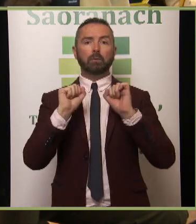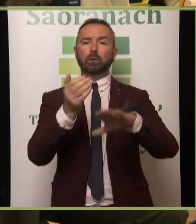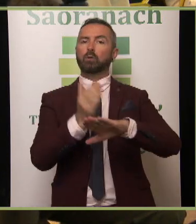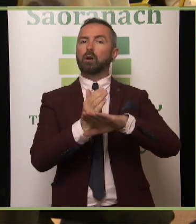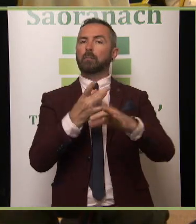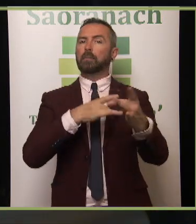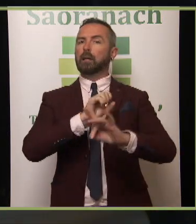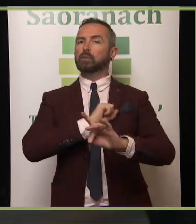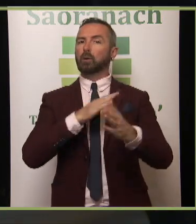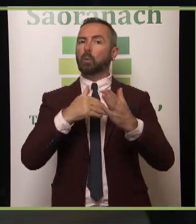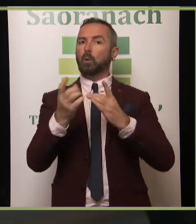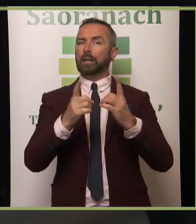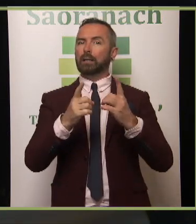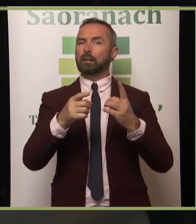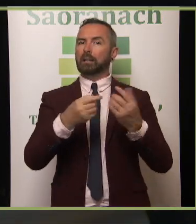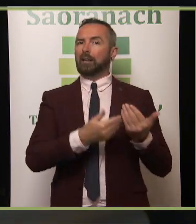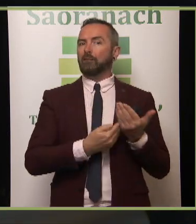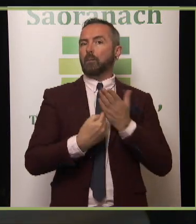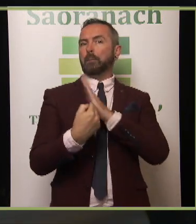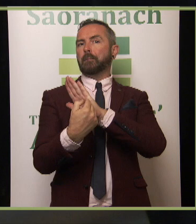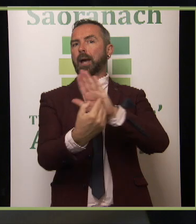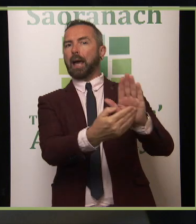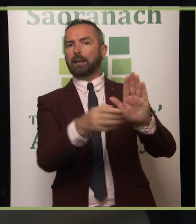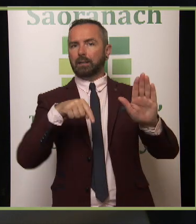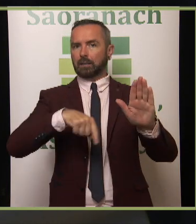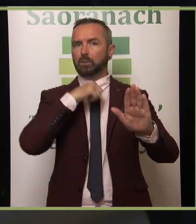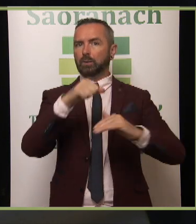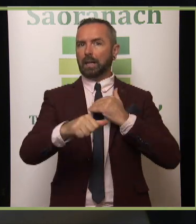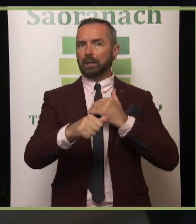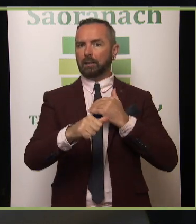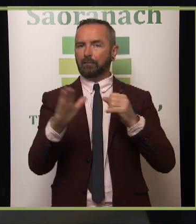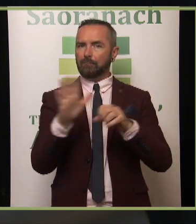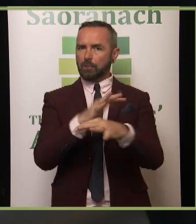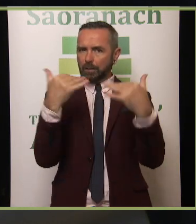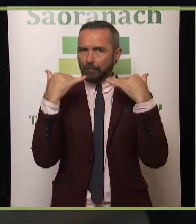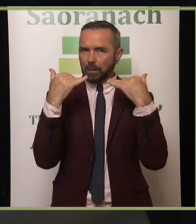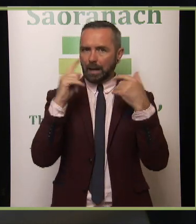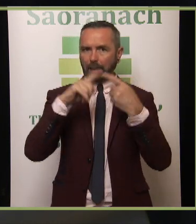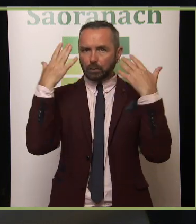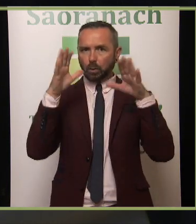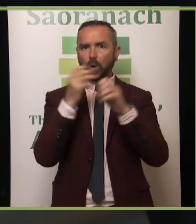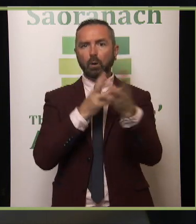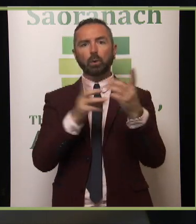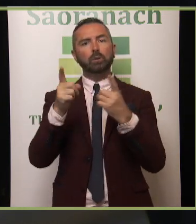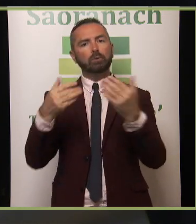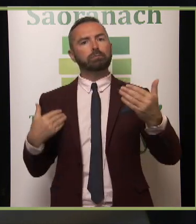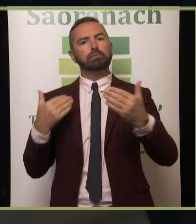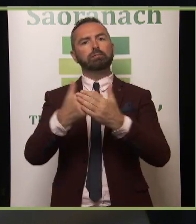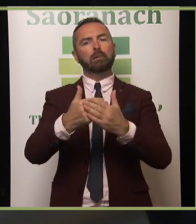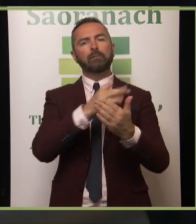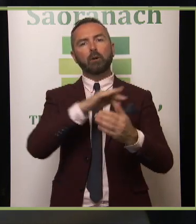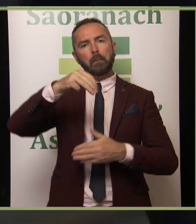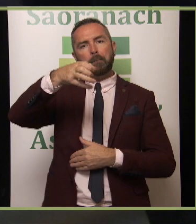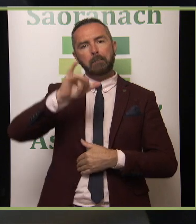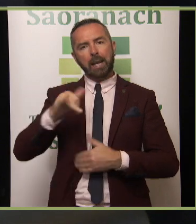make sure that what we give back today is informed and reflective of all of the work that you have done since May last year,